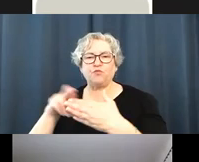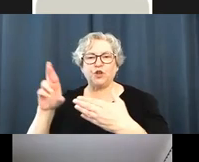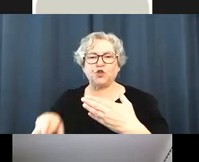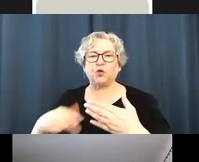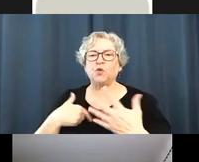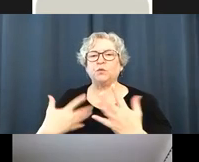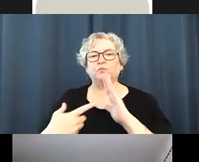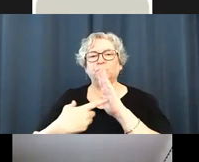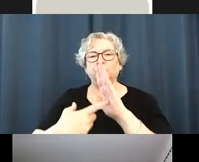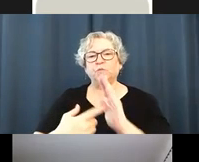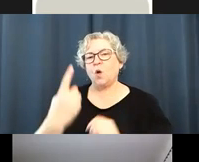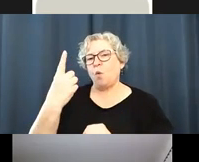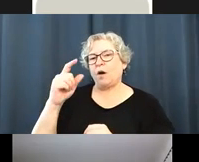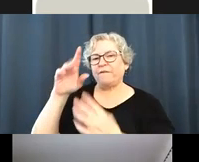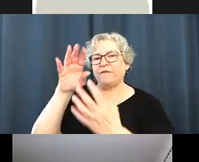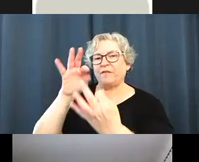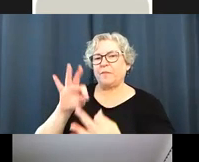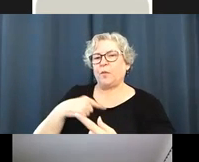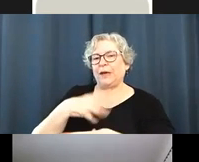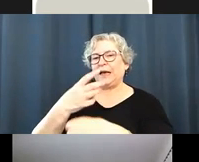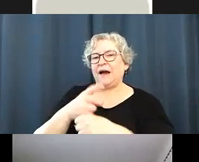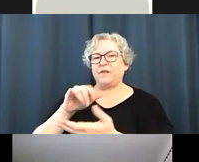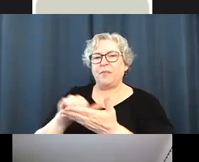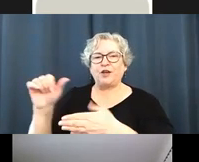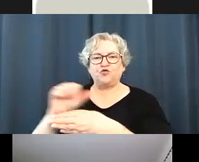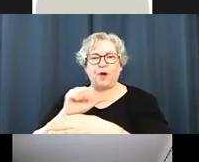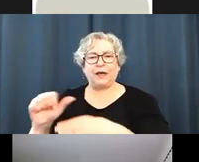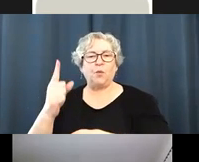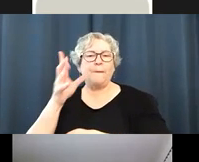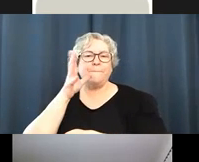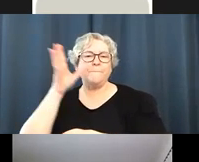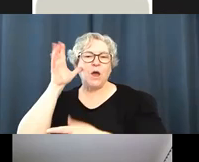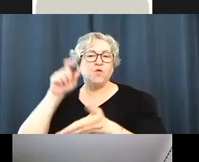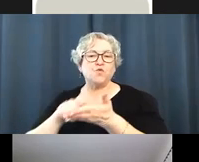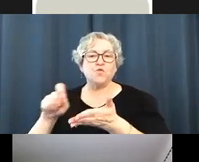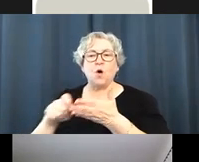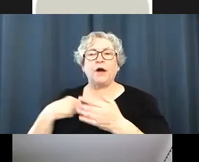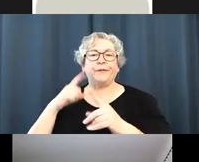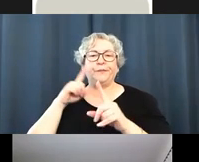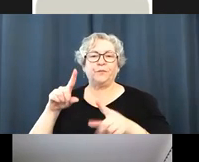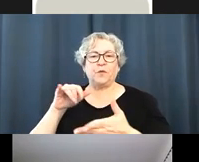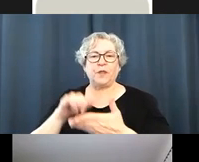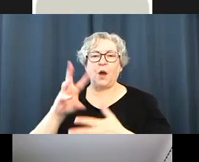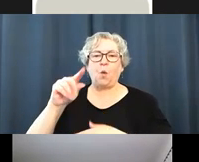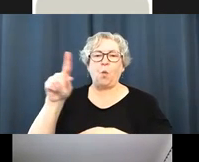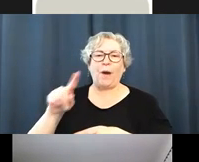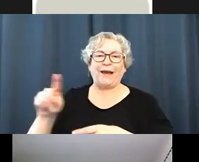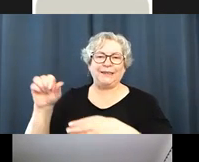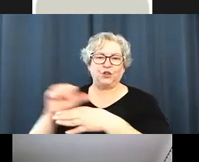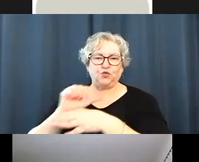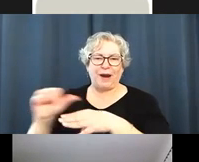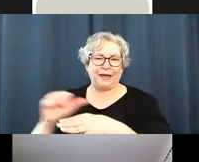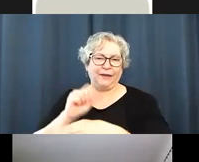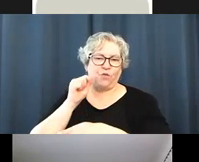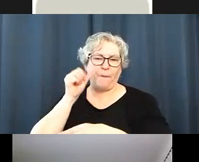like to share with you just one of the feedbacks that we received back from the training. One parent wrote, "I just attended the Ways to Adulthood training, parent training.